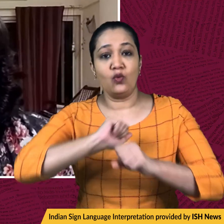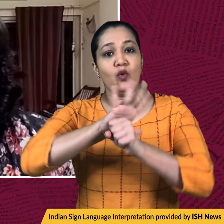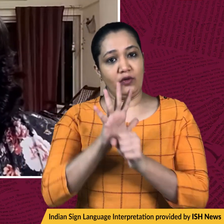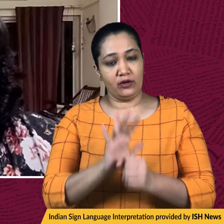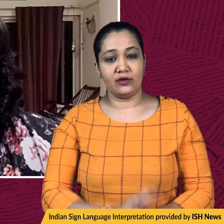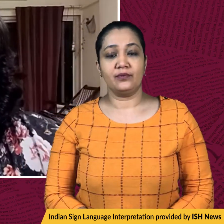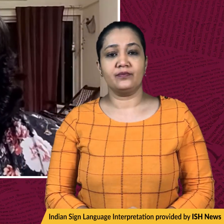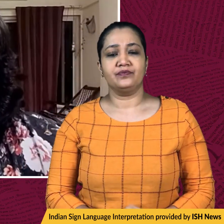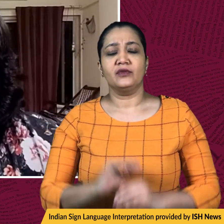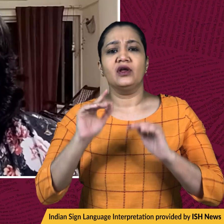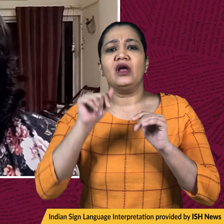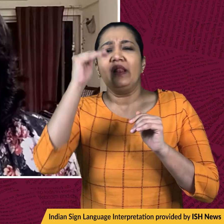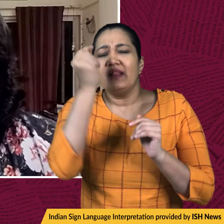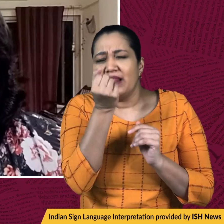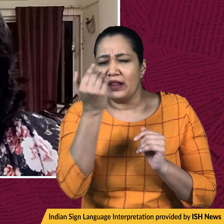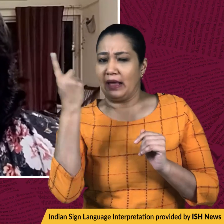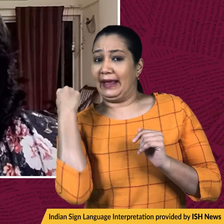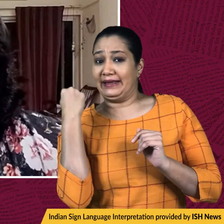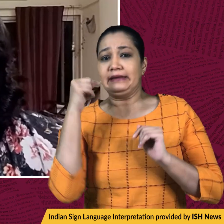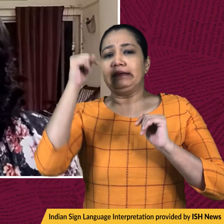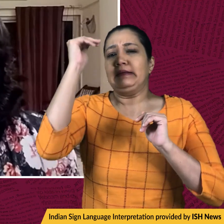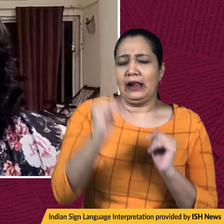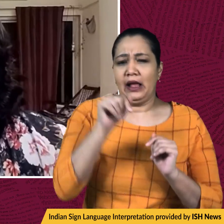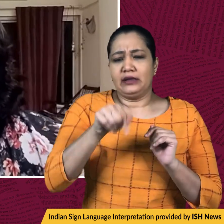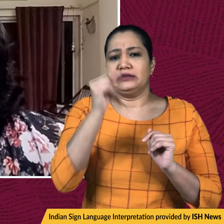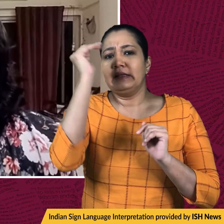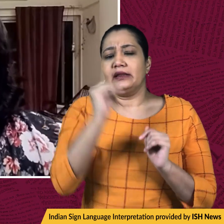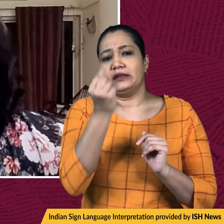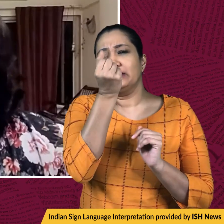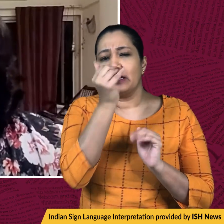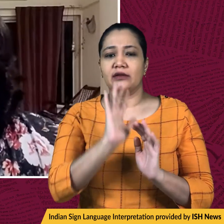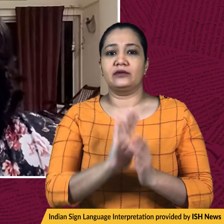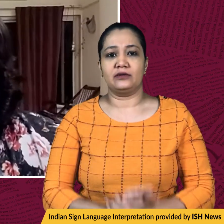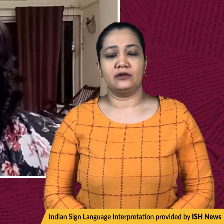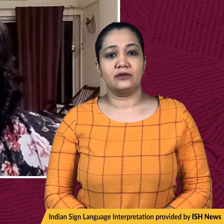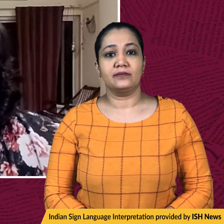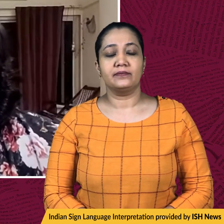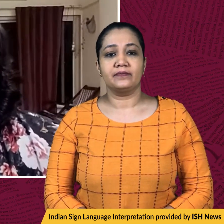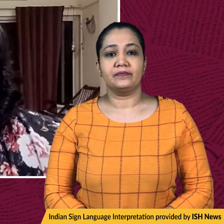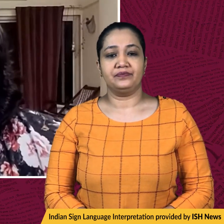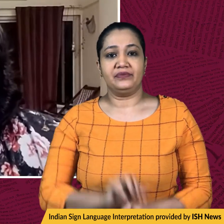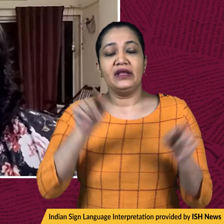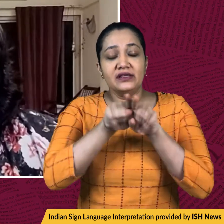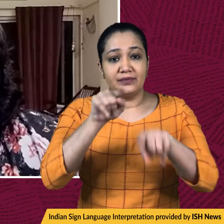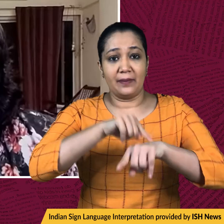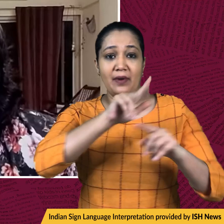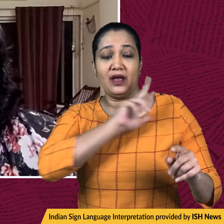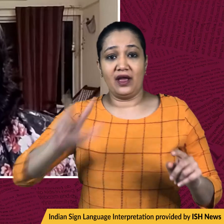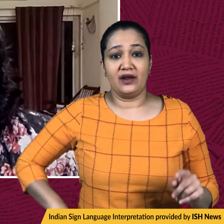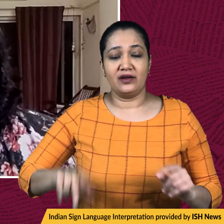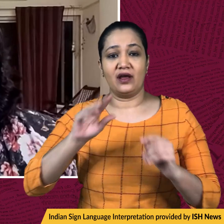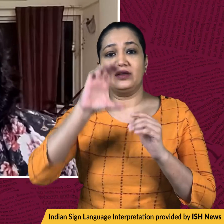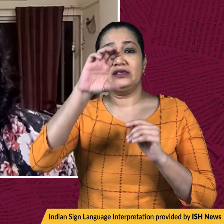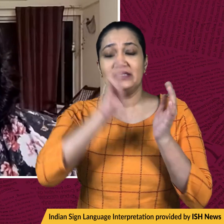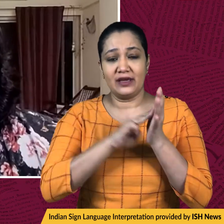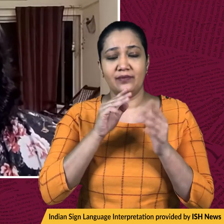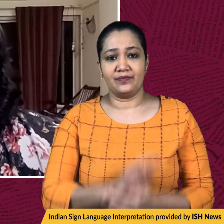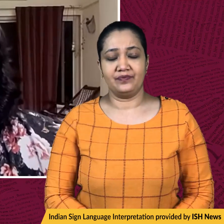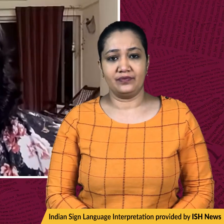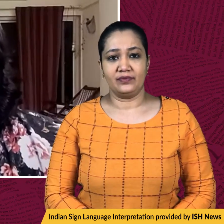1,857 new COVID cases. That's slightly lower than what was reported yesterday. In the meantime, Karnataka